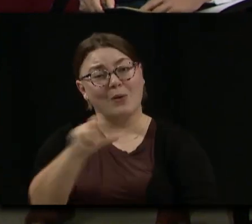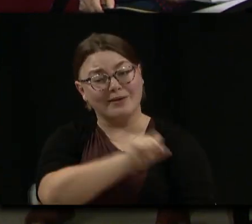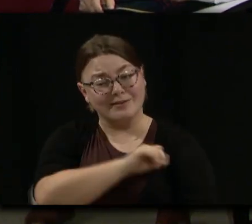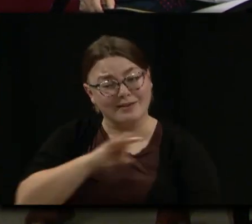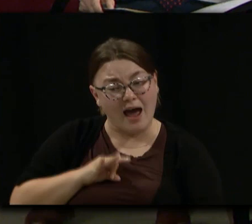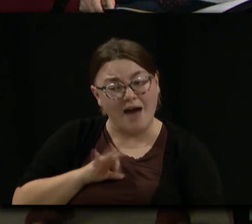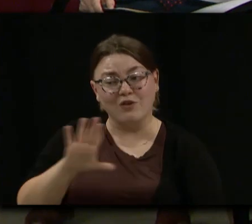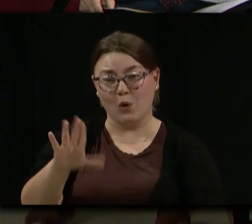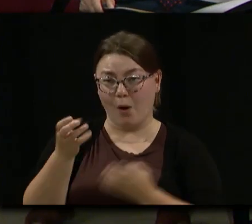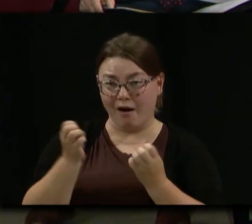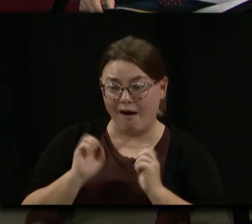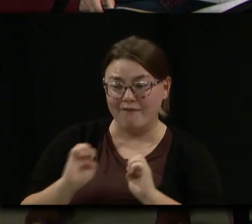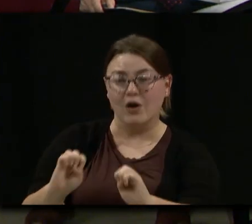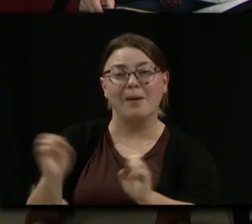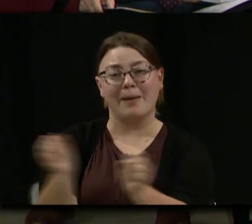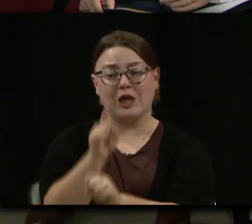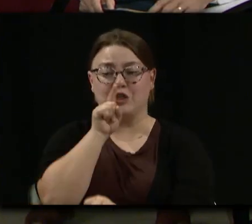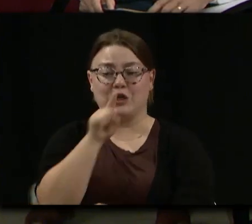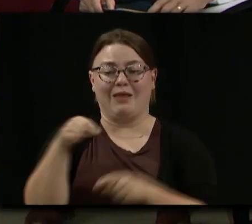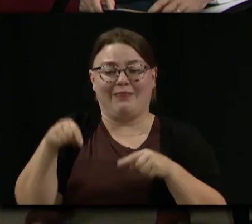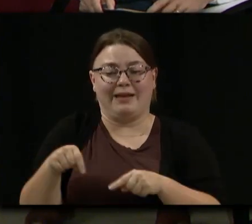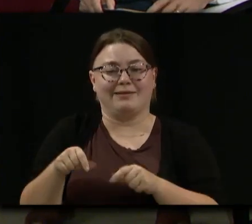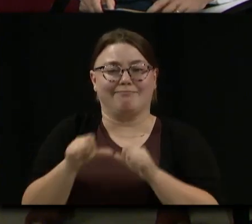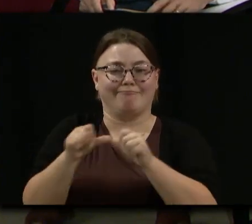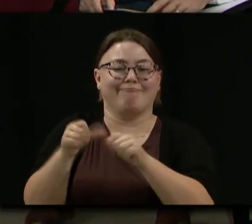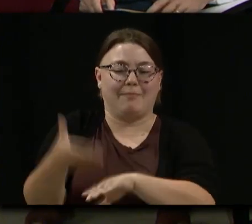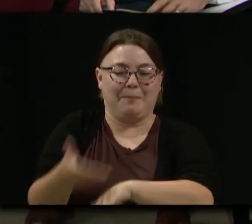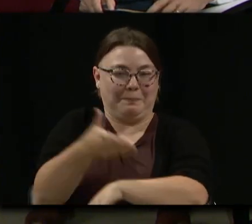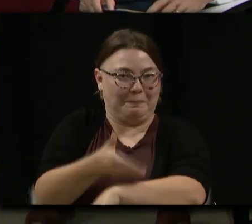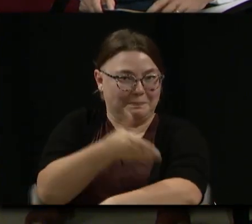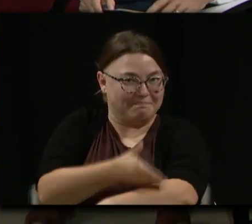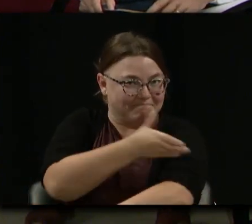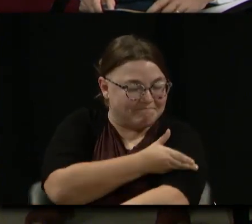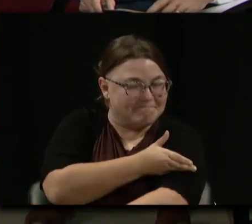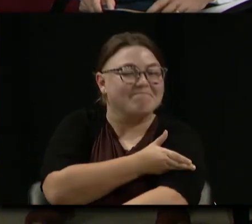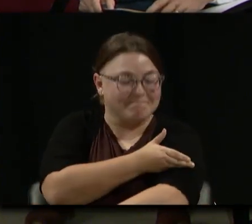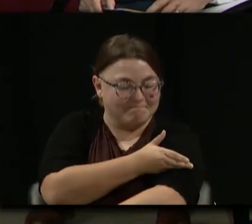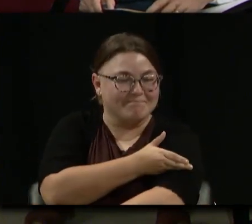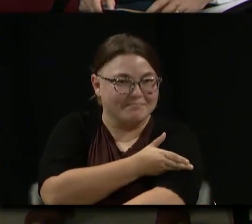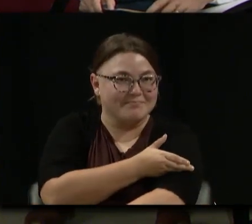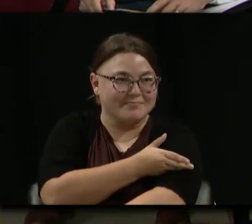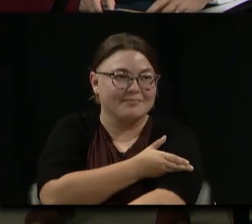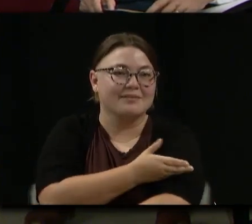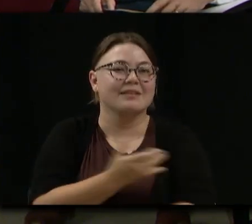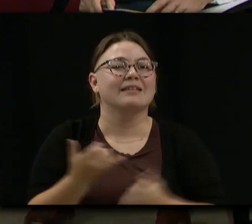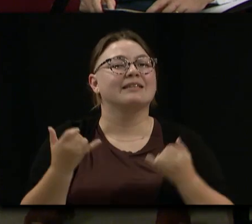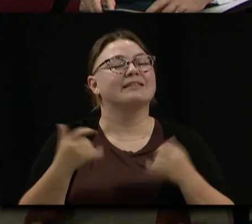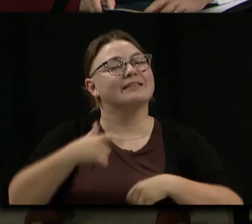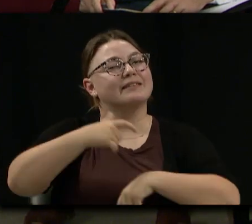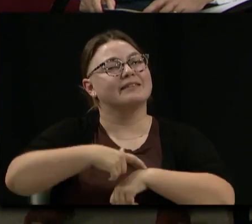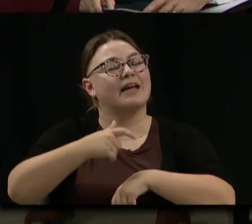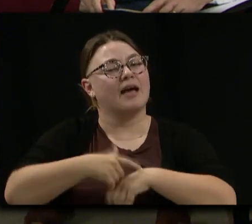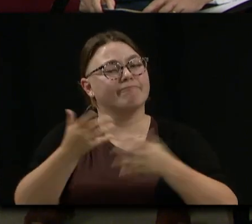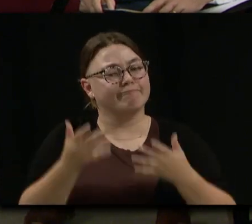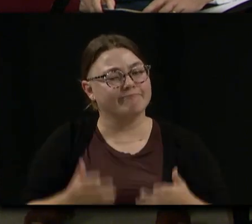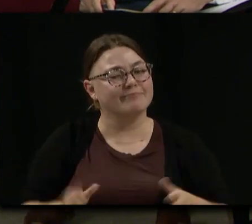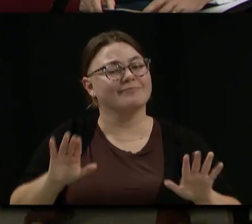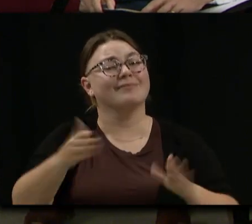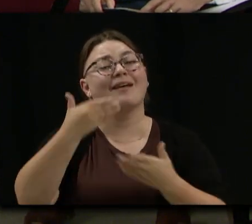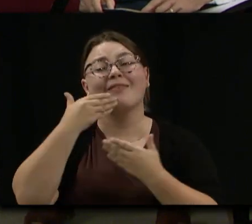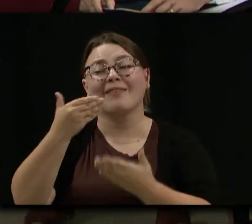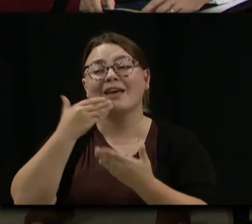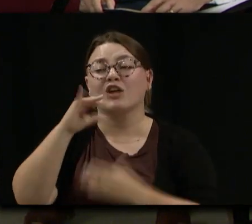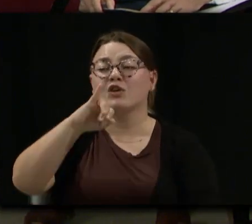we can make this better and better each time. As we close then, I just want to thank our guest, Jeff